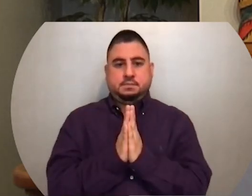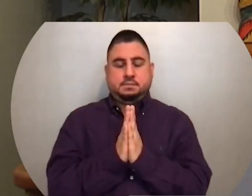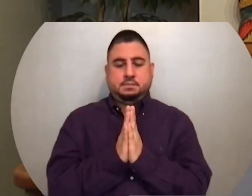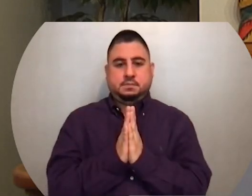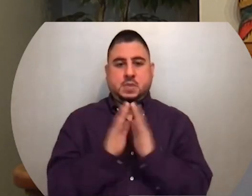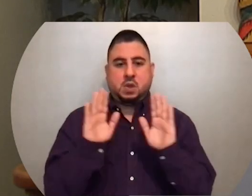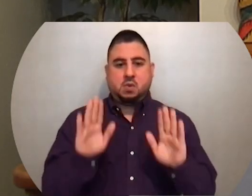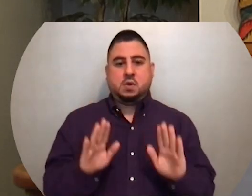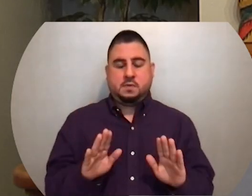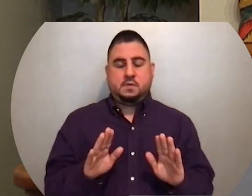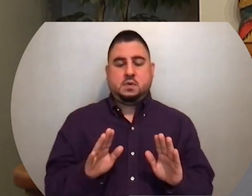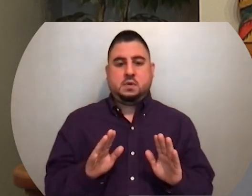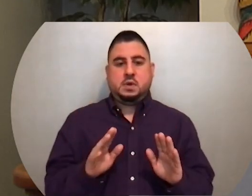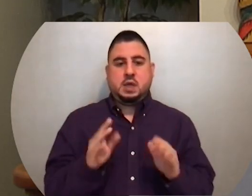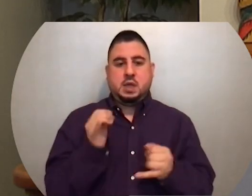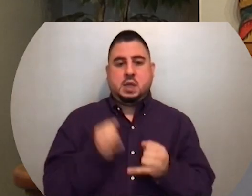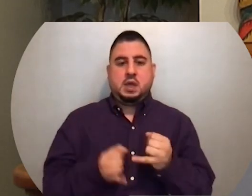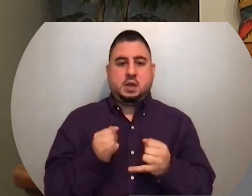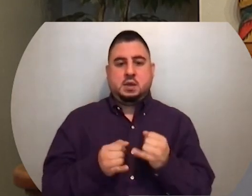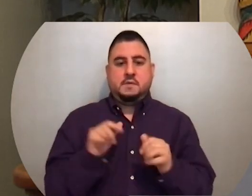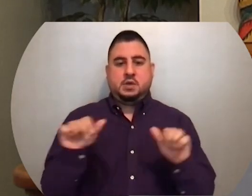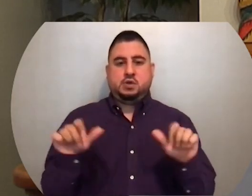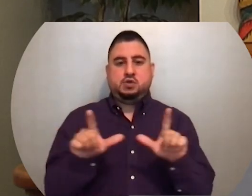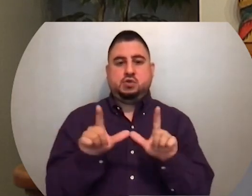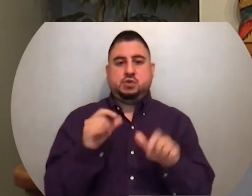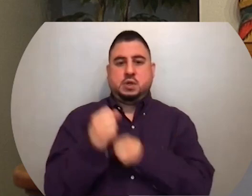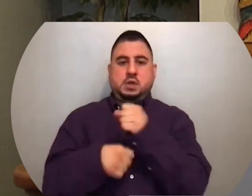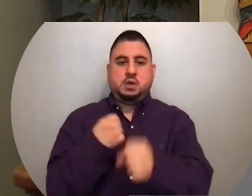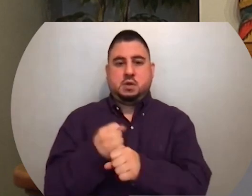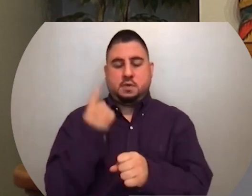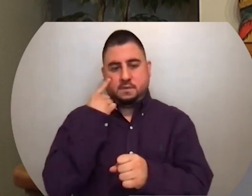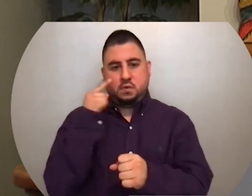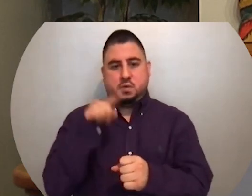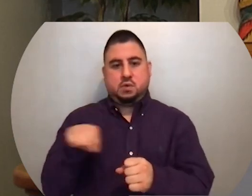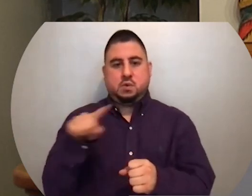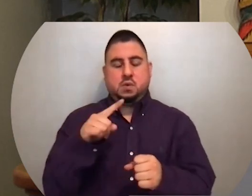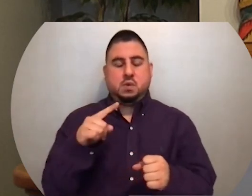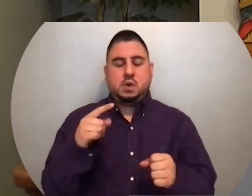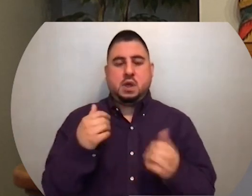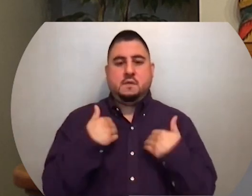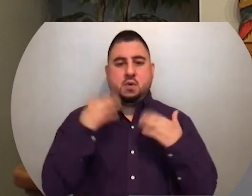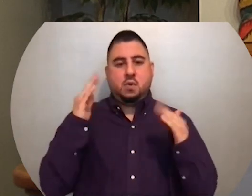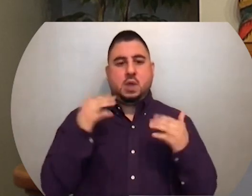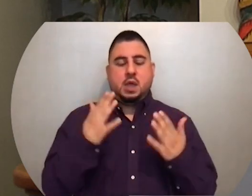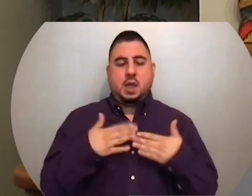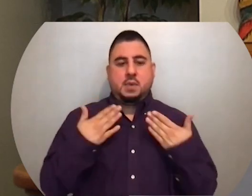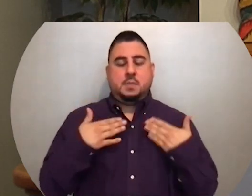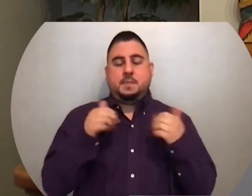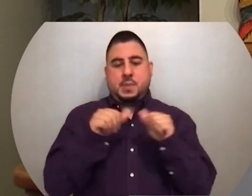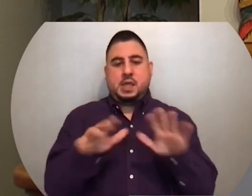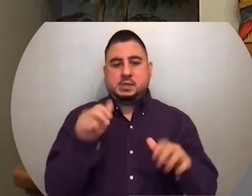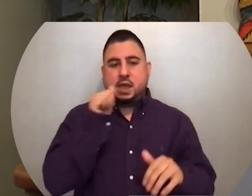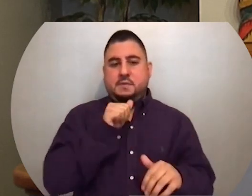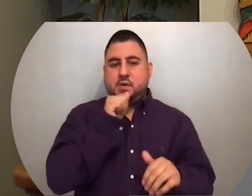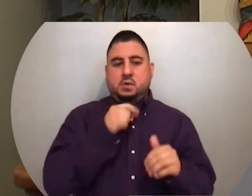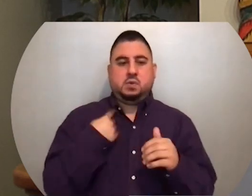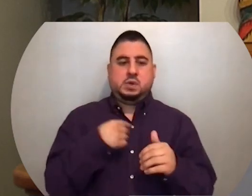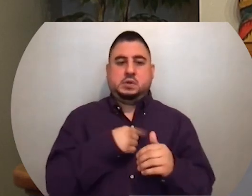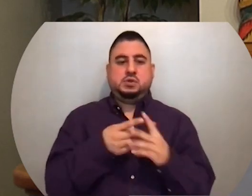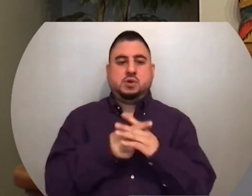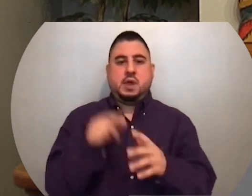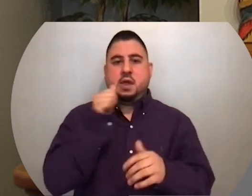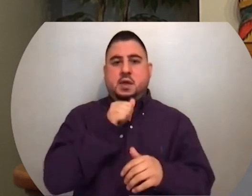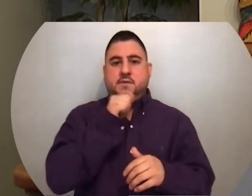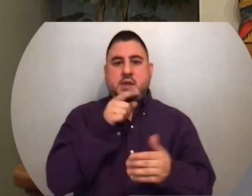a wonderful end of the liturgical year for you, and just have a happy and blessed Advent as we begin Advent next